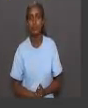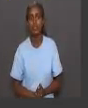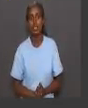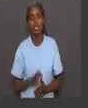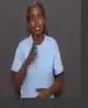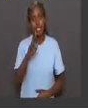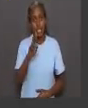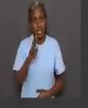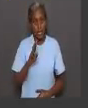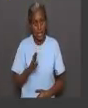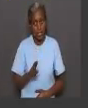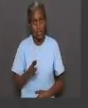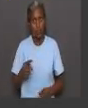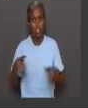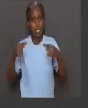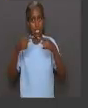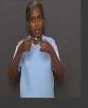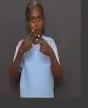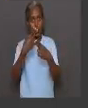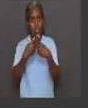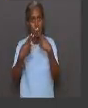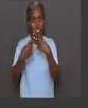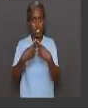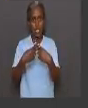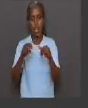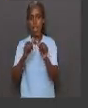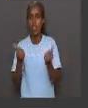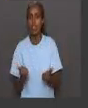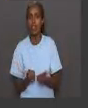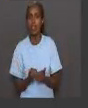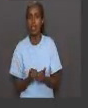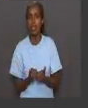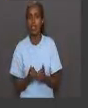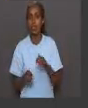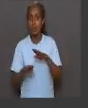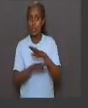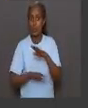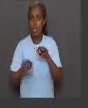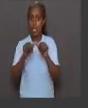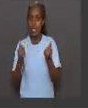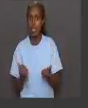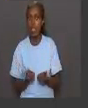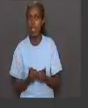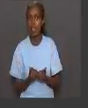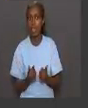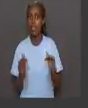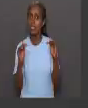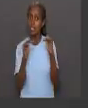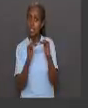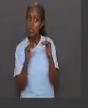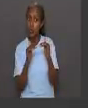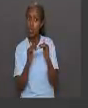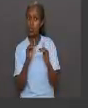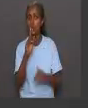The ratio of the cross-sectional area to the base area is